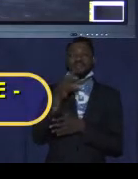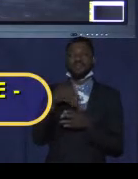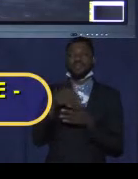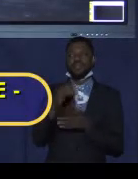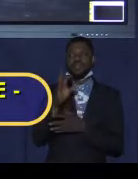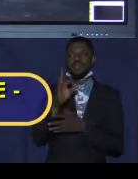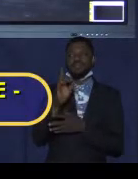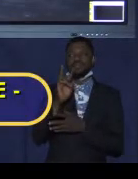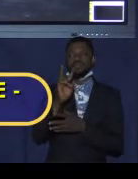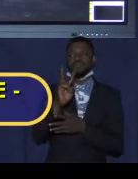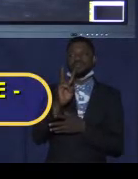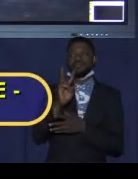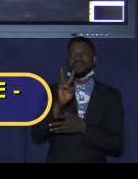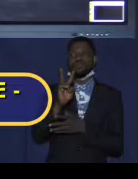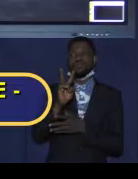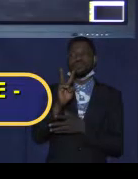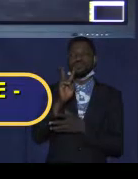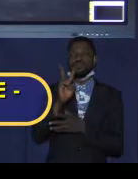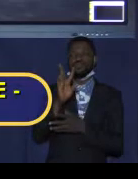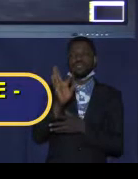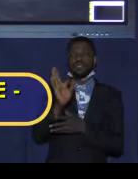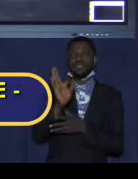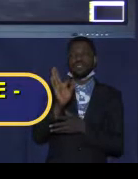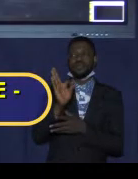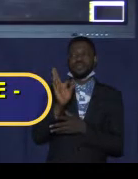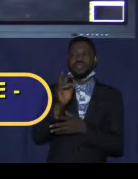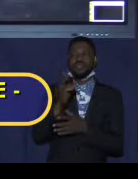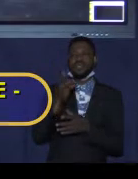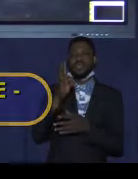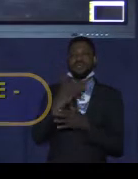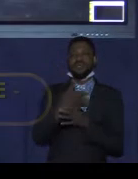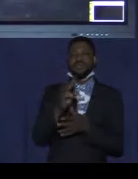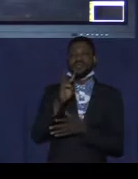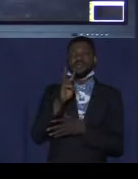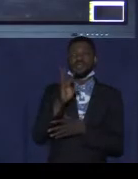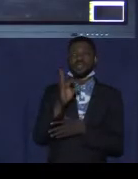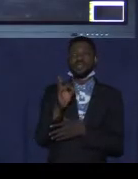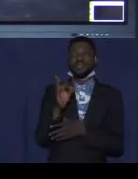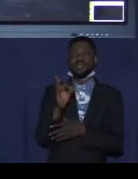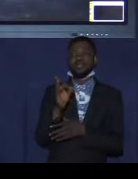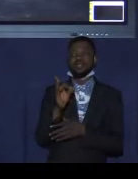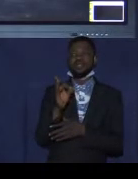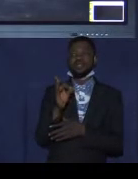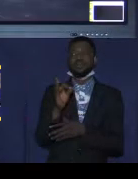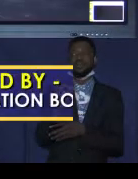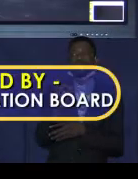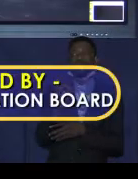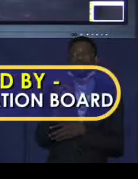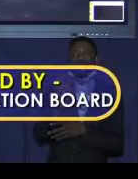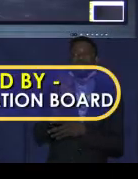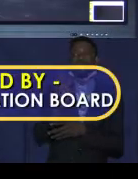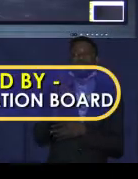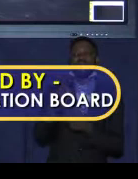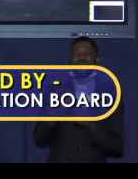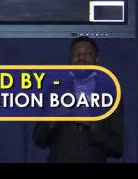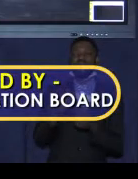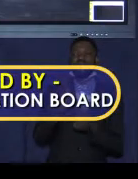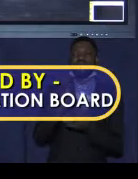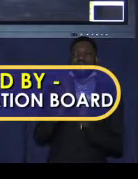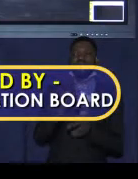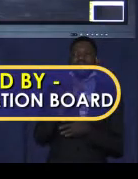in 9 one time, remaining 2. And put that 2 beside the second 9. 7 goes in 29. How many times? 4